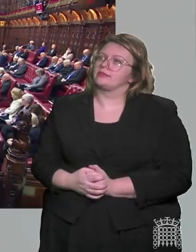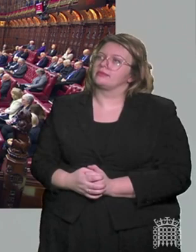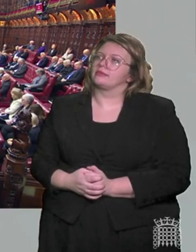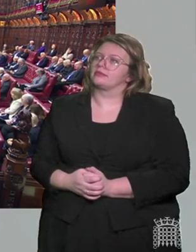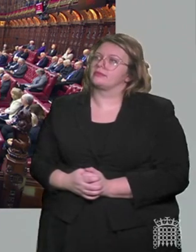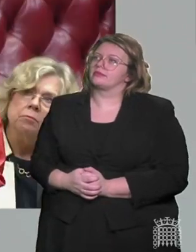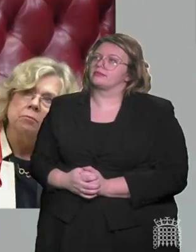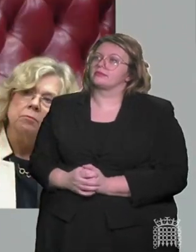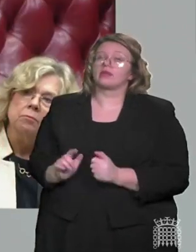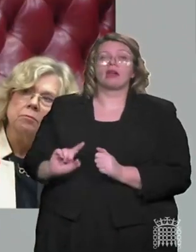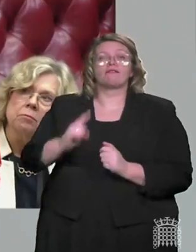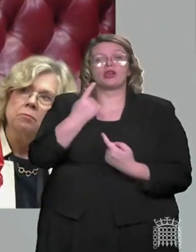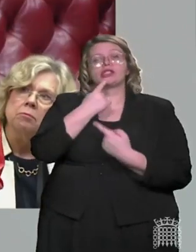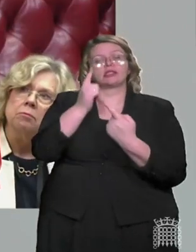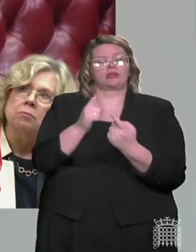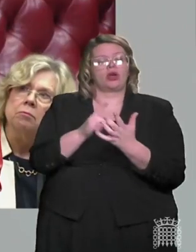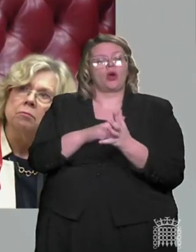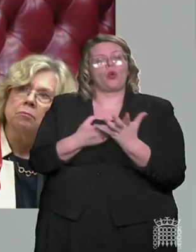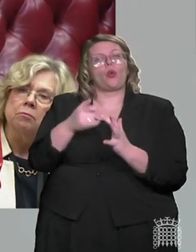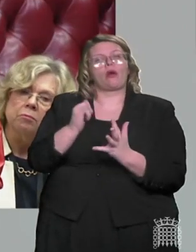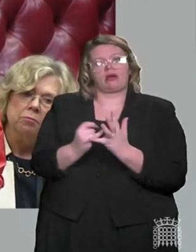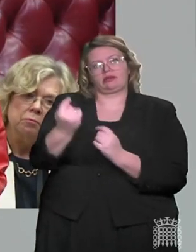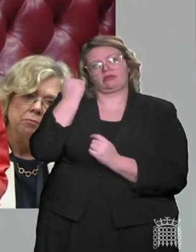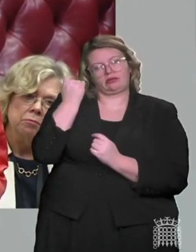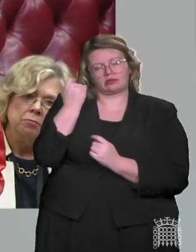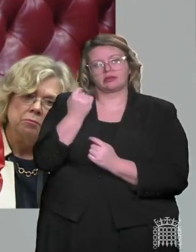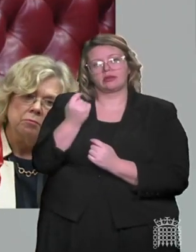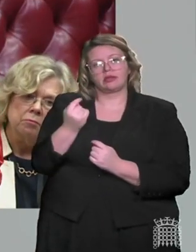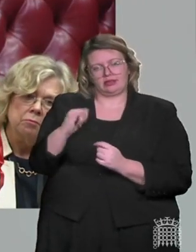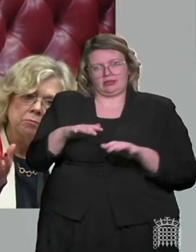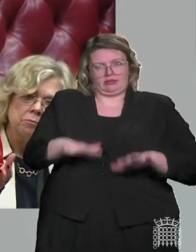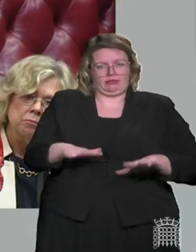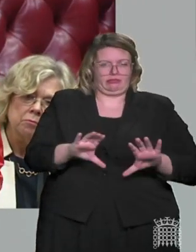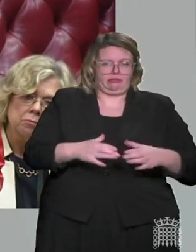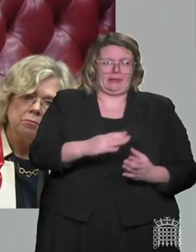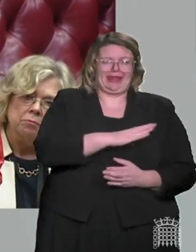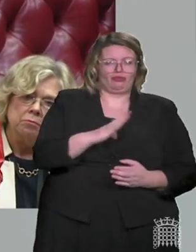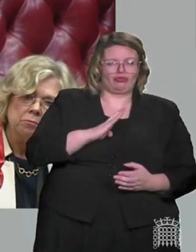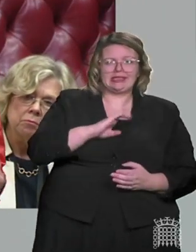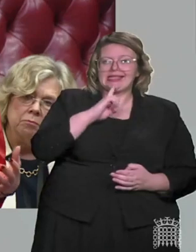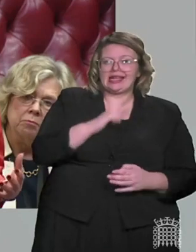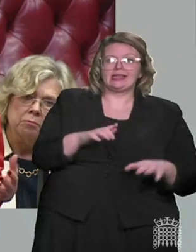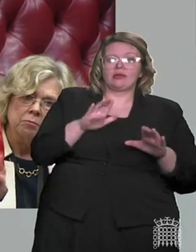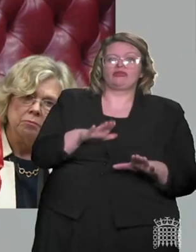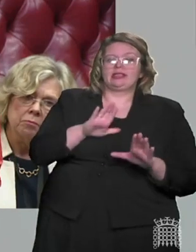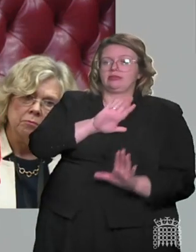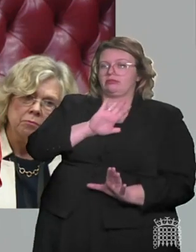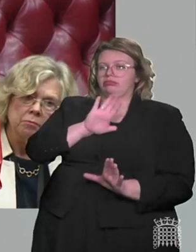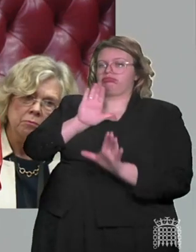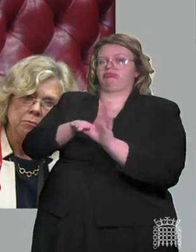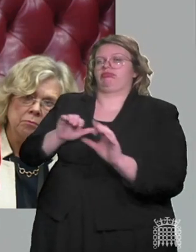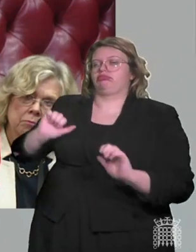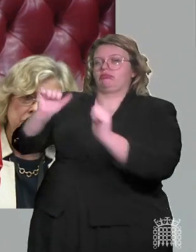the suggestion, at least from the MOD, seemed to be that somehow the United Kingdom had just slipped into an agreement